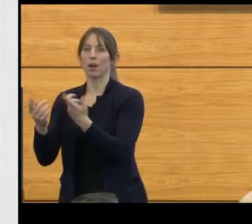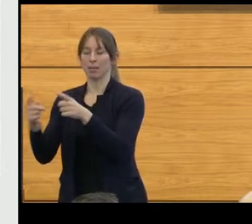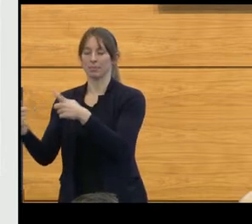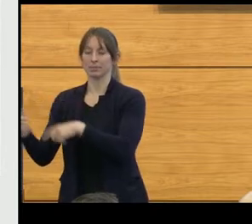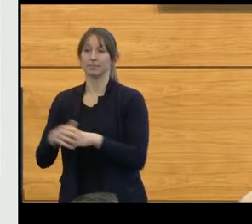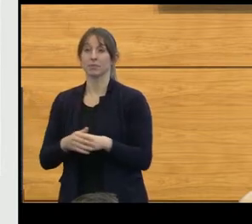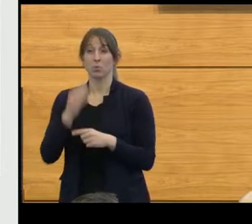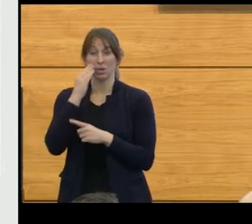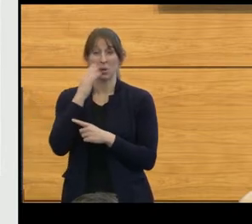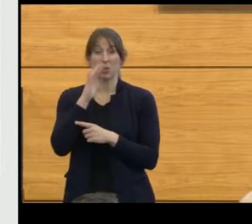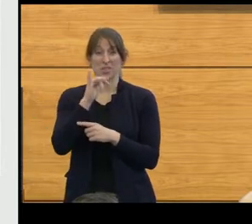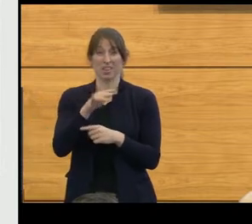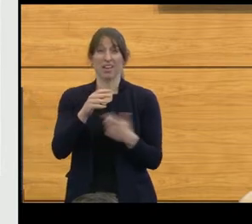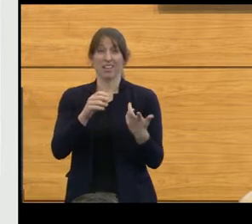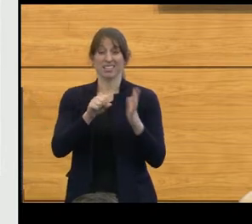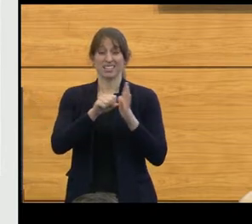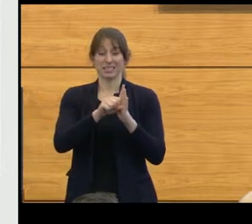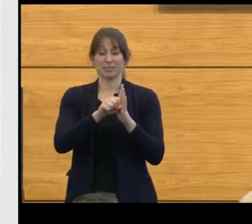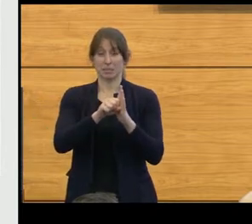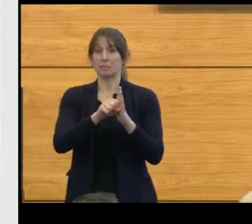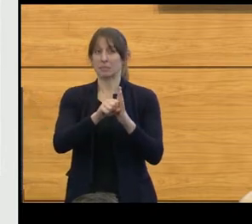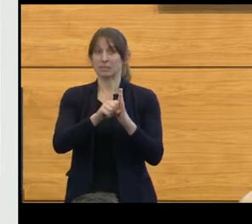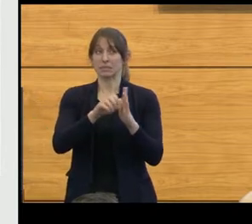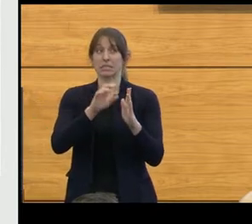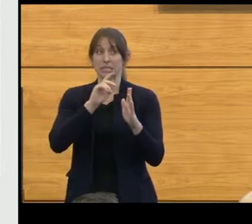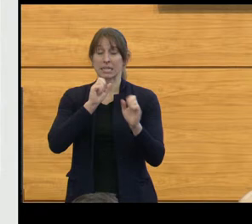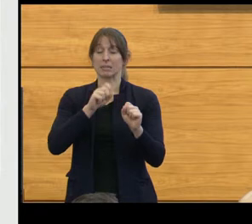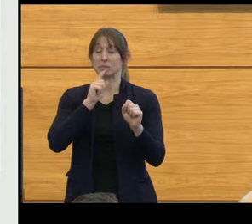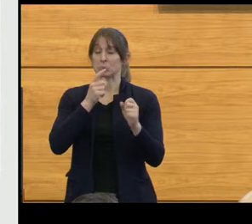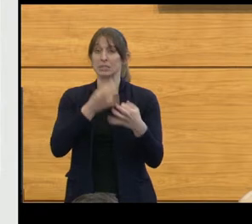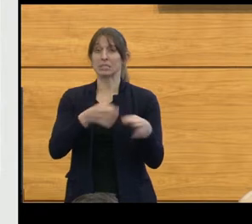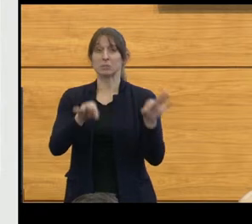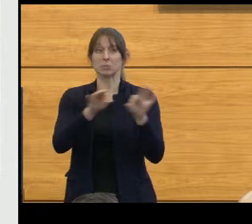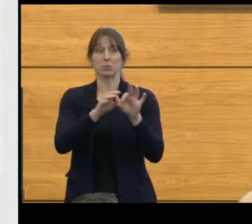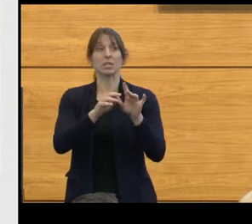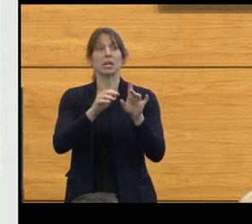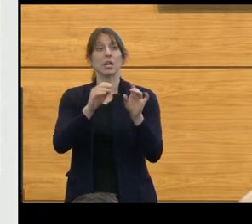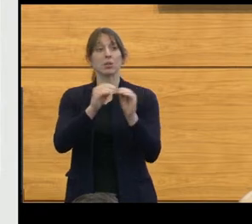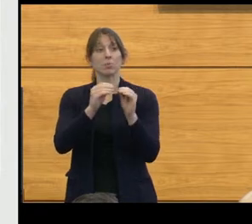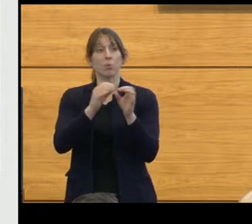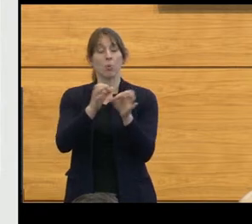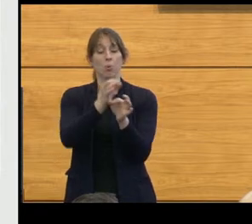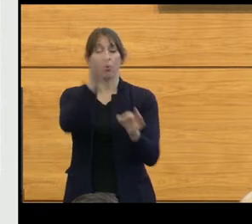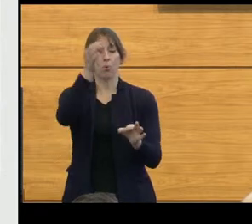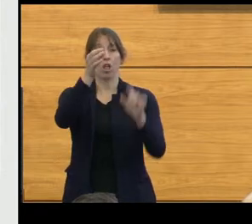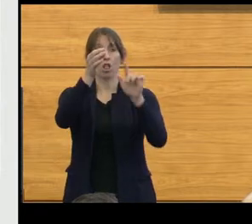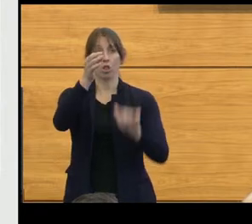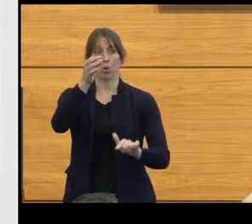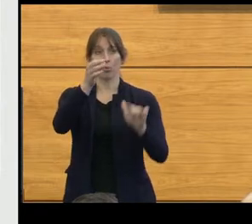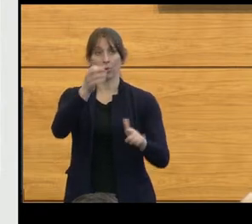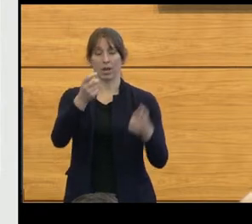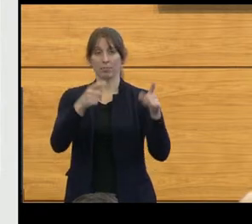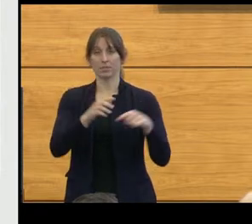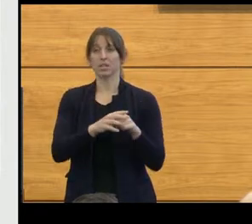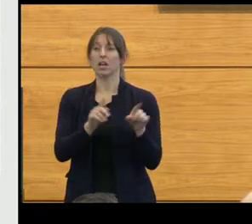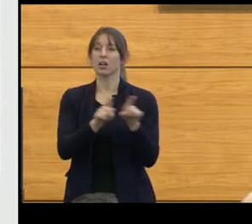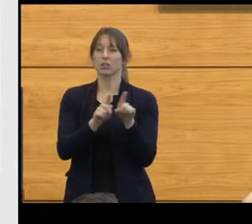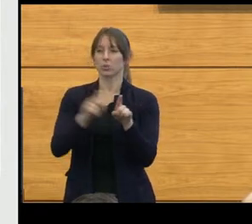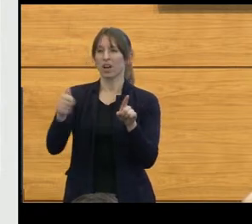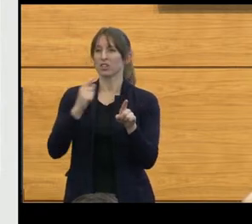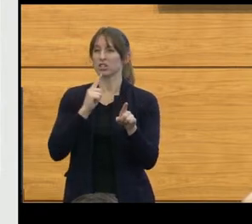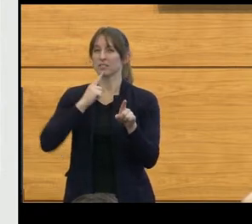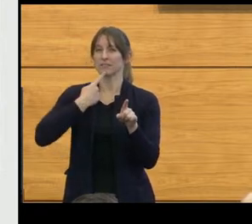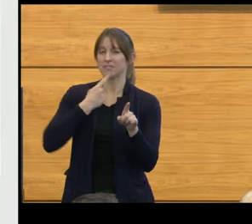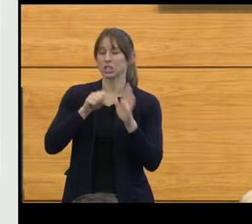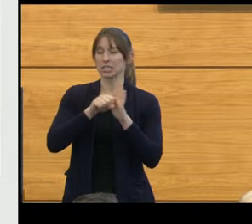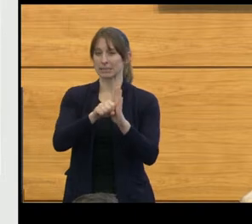important the further down the cerebellar tonsil goes. And we also know the patients with severe symptoms will